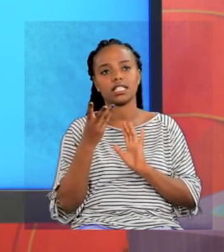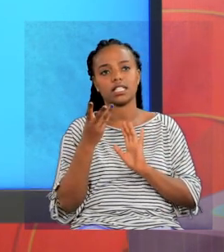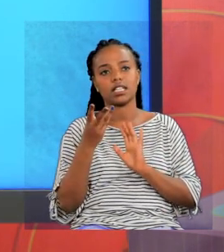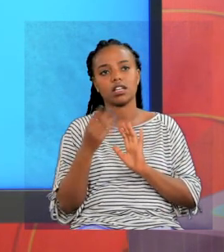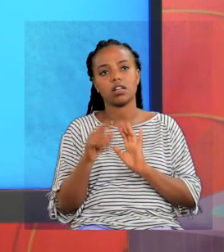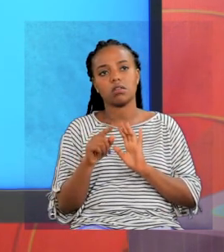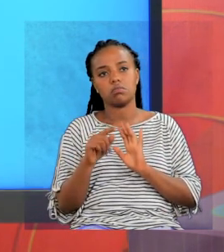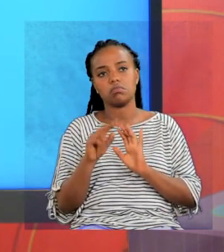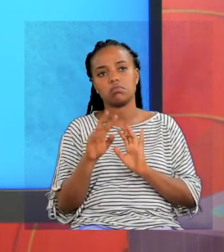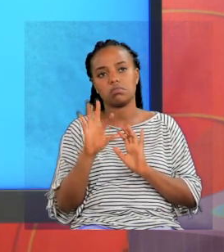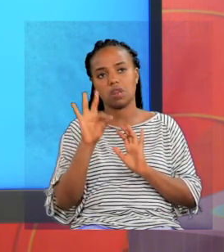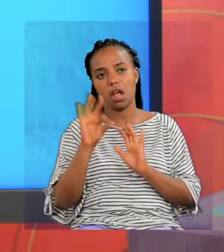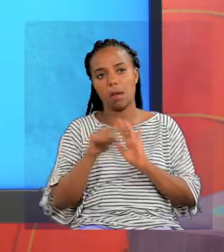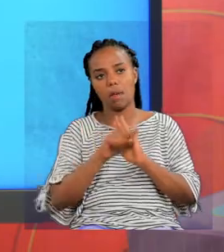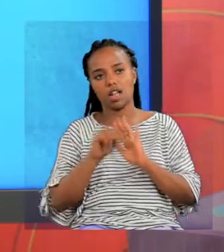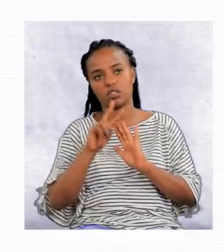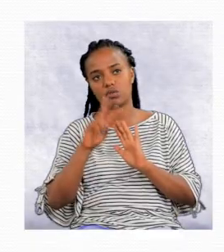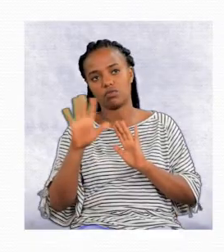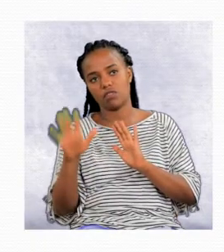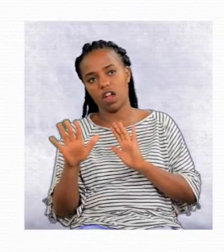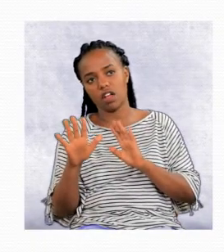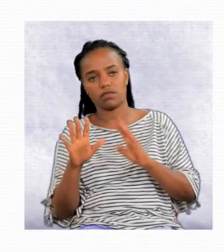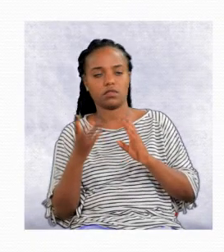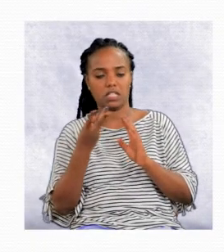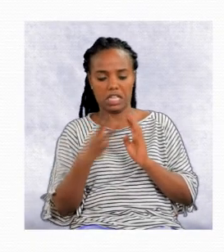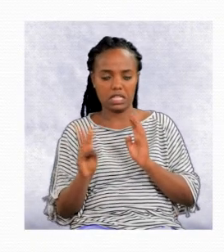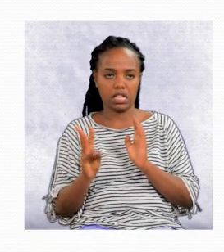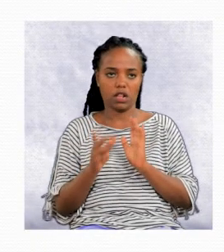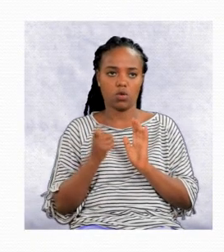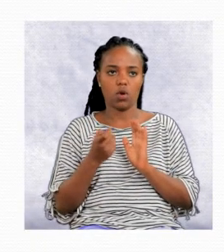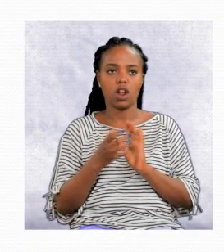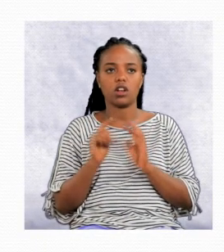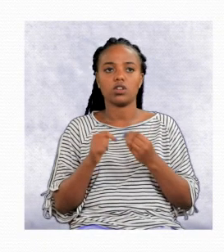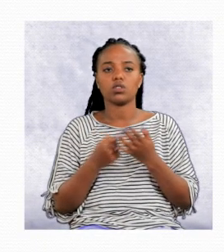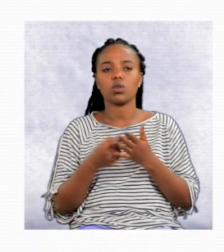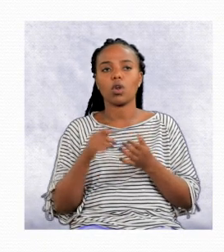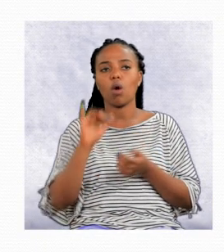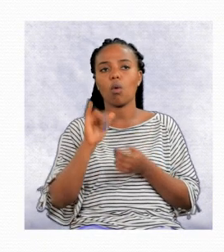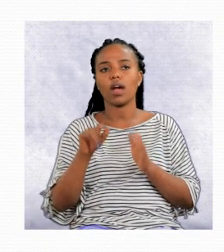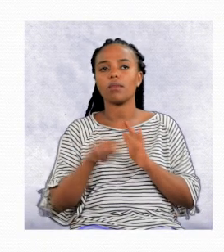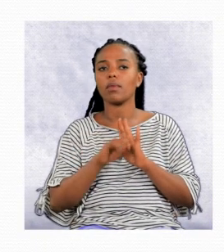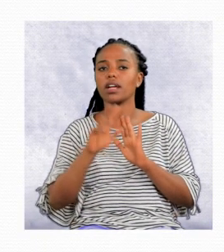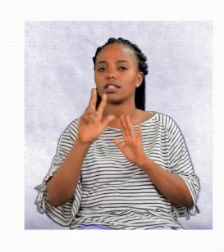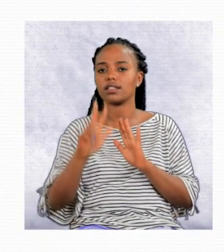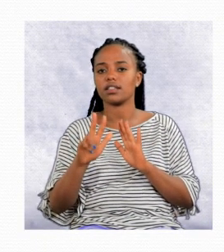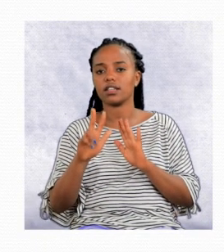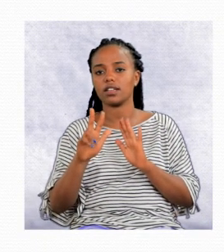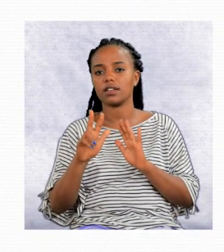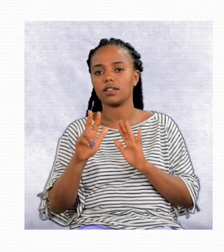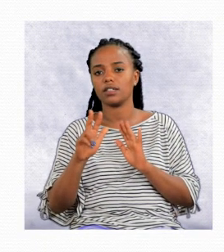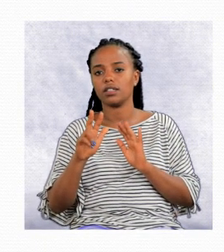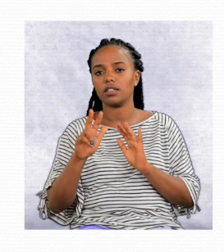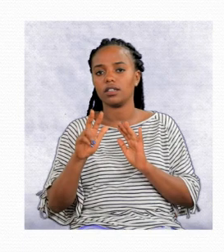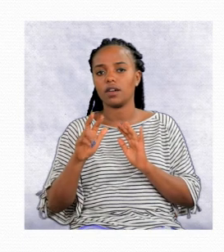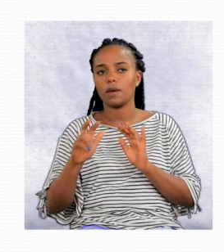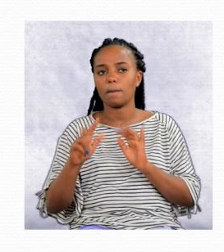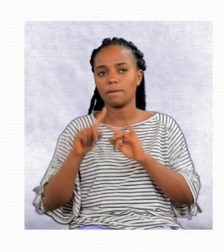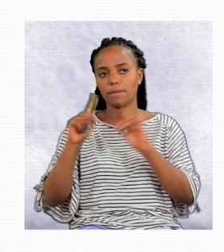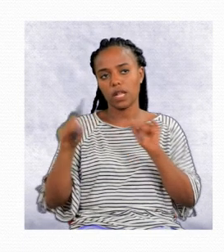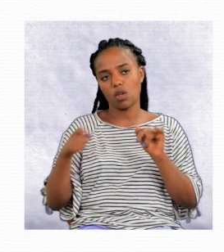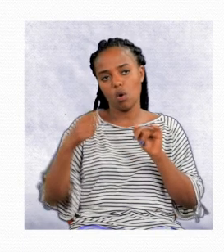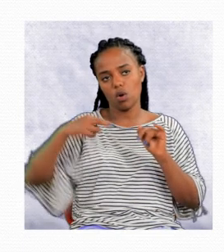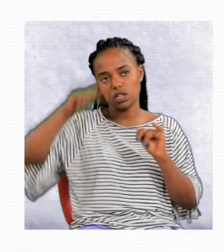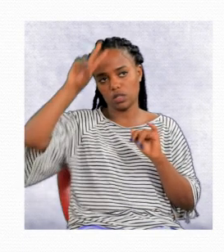minus 25. So you have this one, y minus 3 the